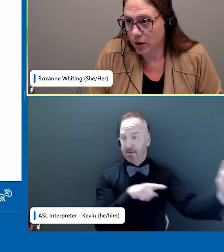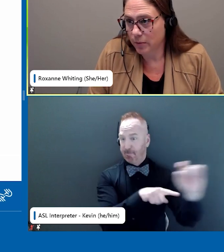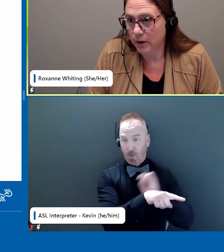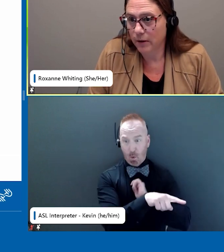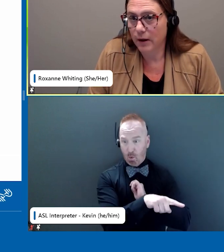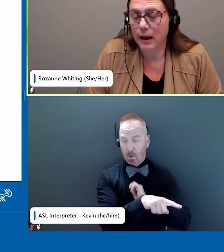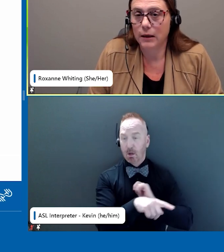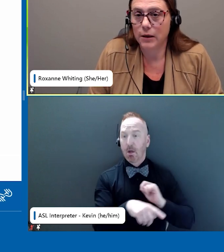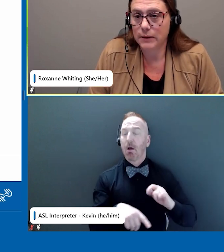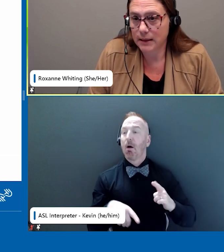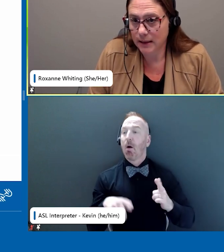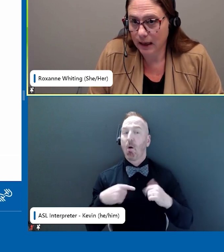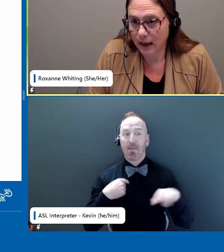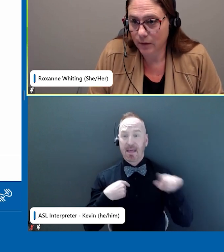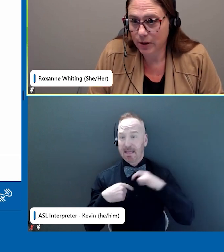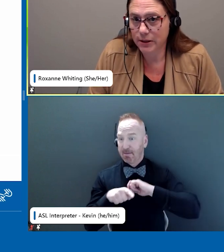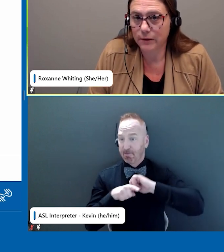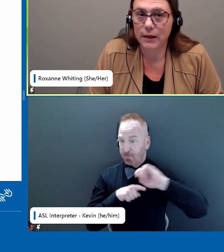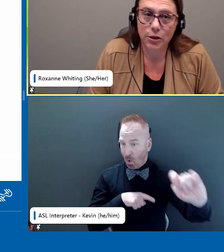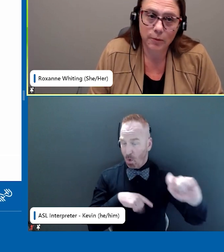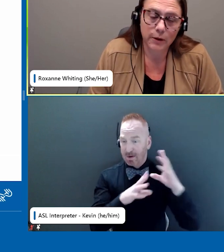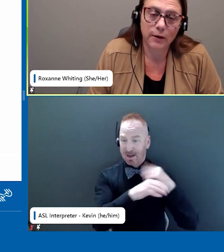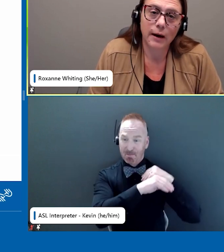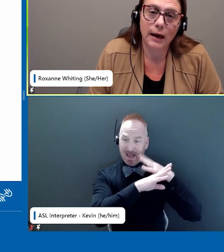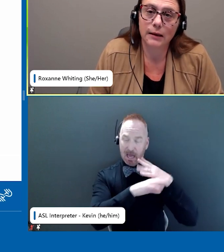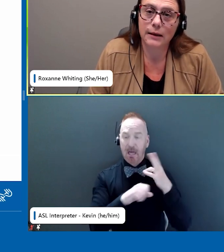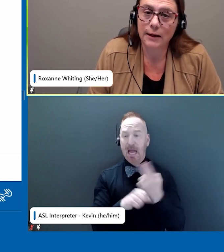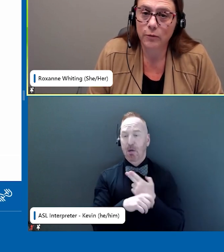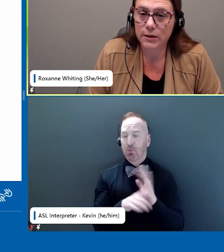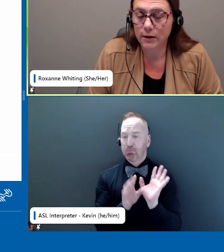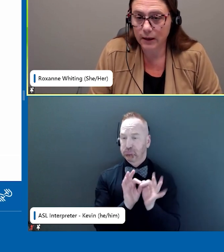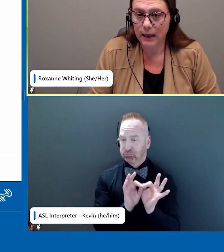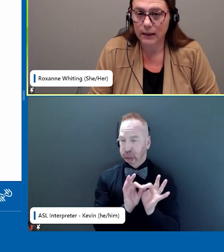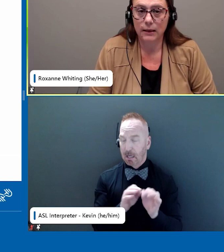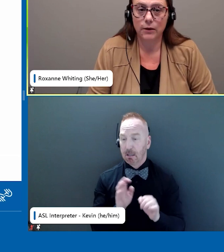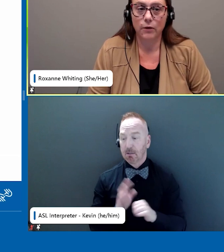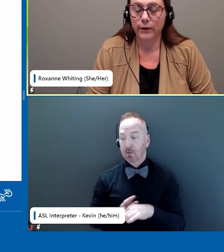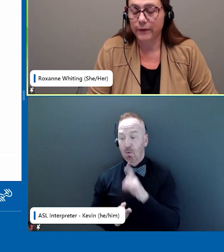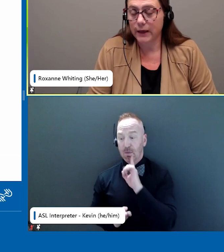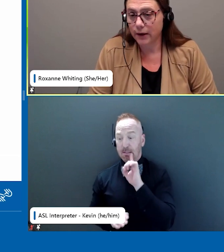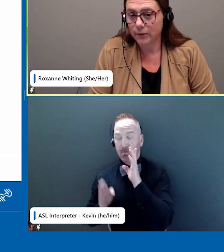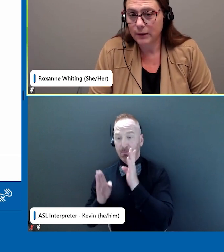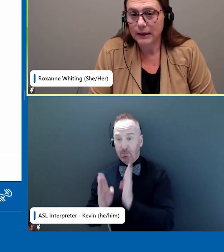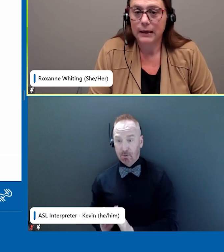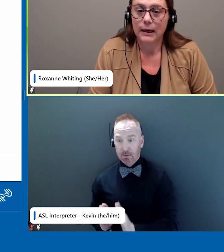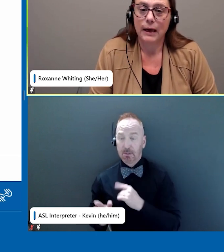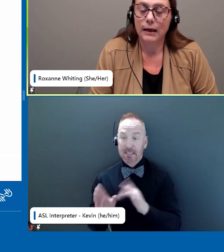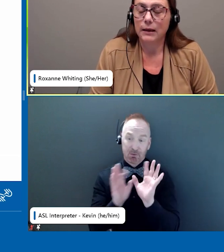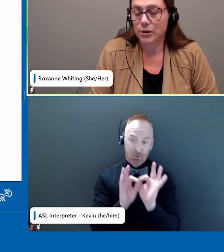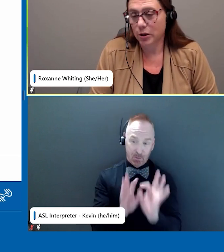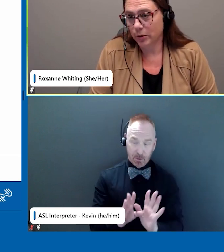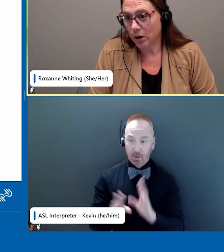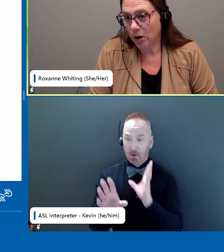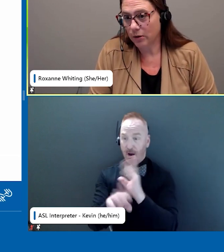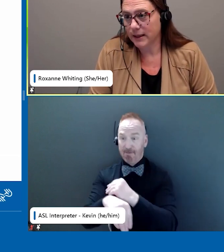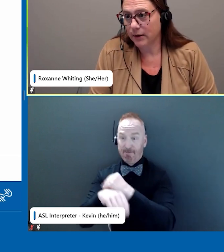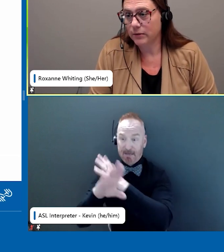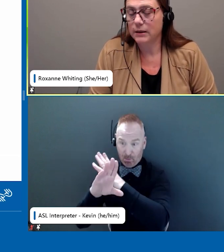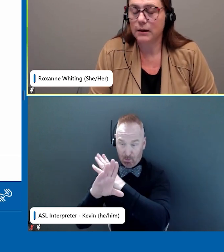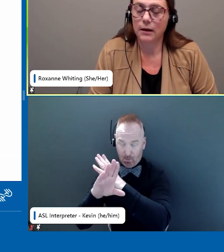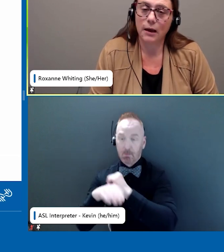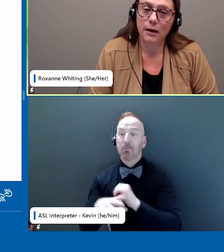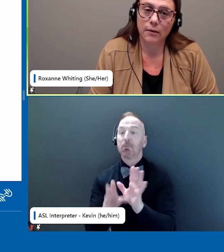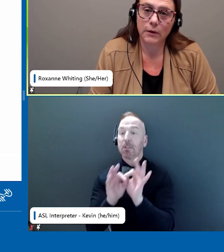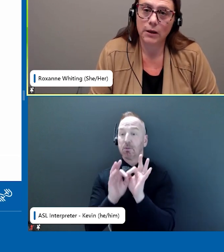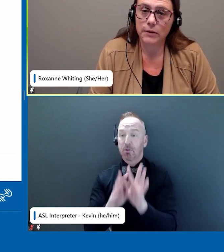the interpreter and using sign language. So the interpreter and the deaf person are connected over video and the interpreter calls